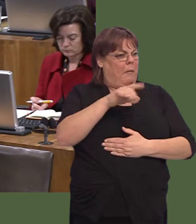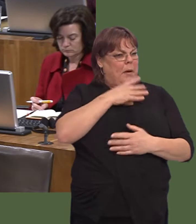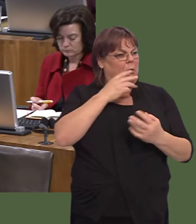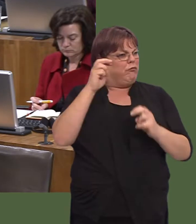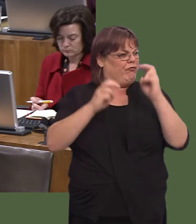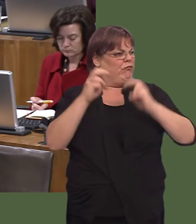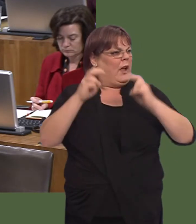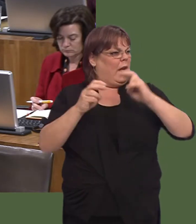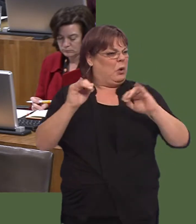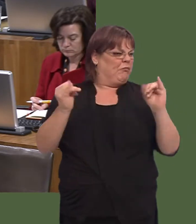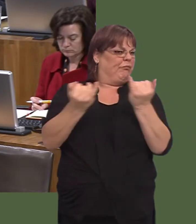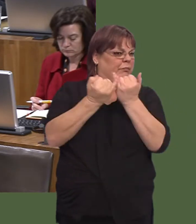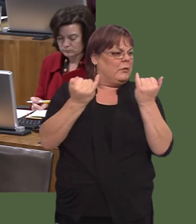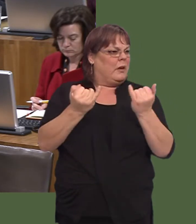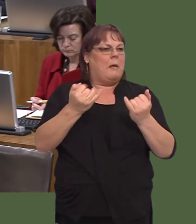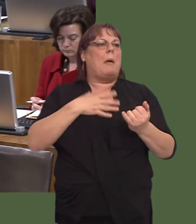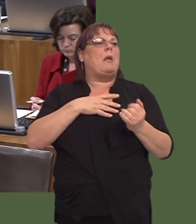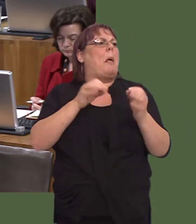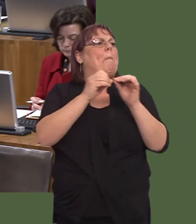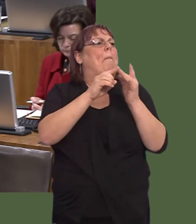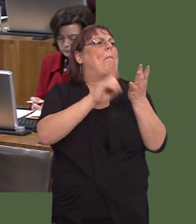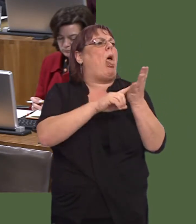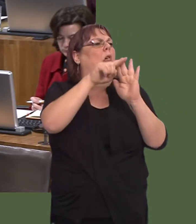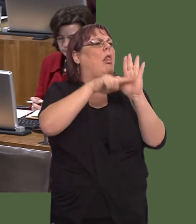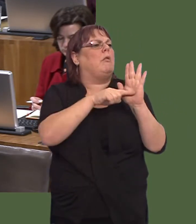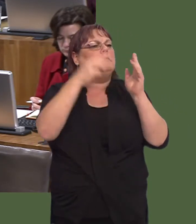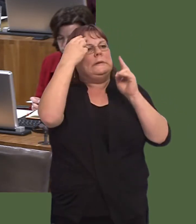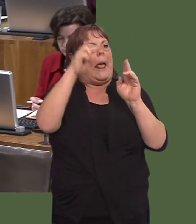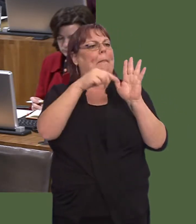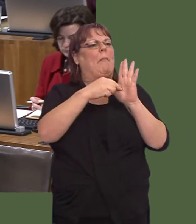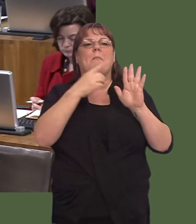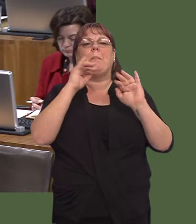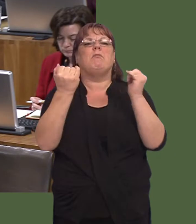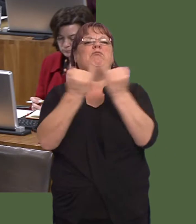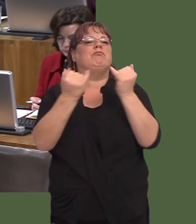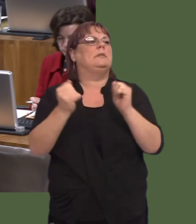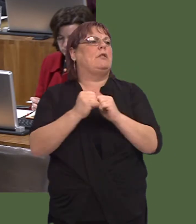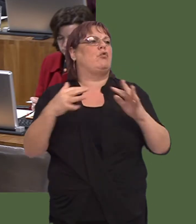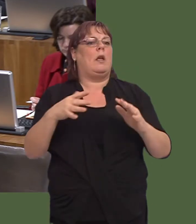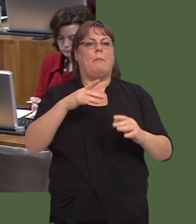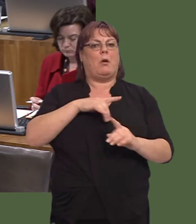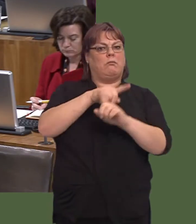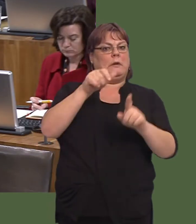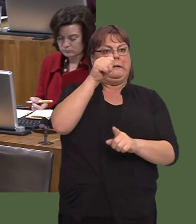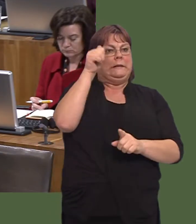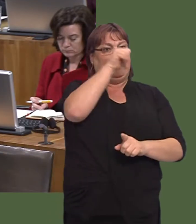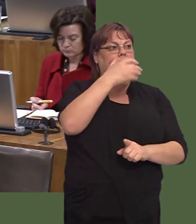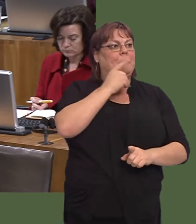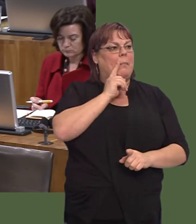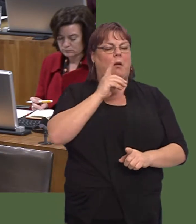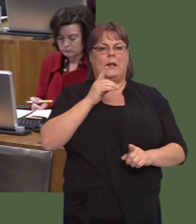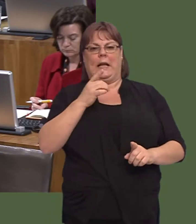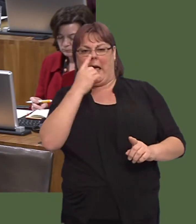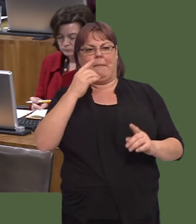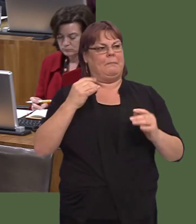conflicts now and again between people, disputes about the titles of bills, for example. There will be issues. When you have a talented team of people, sometimes they will rub